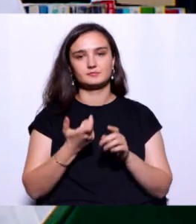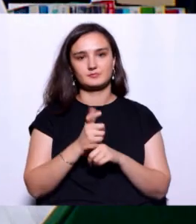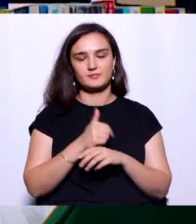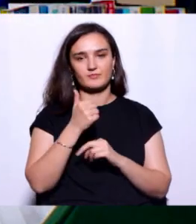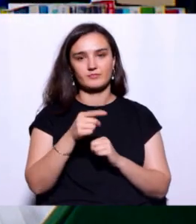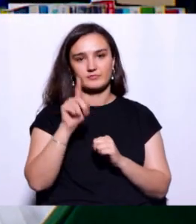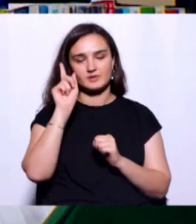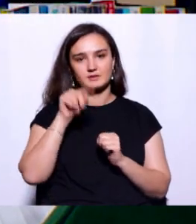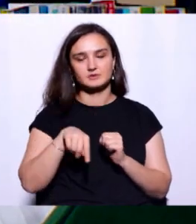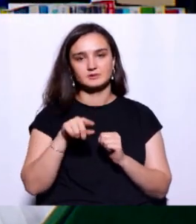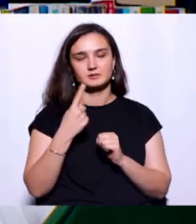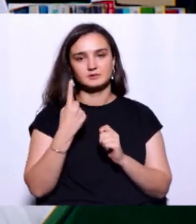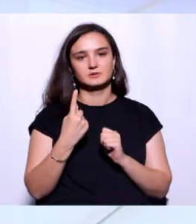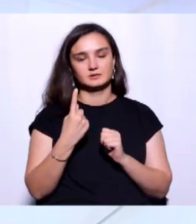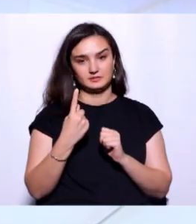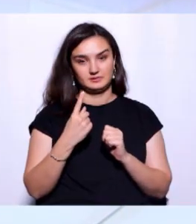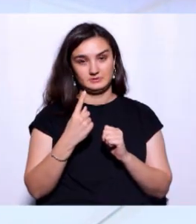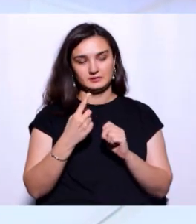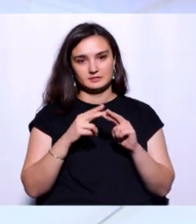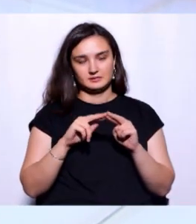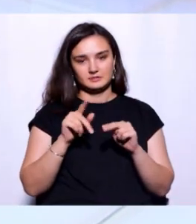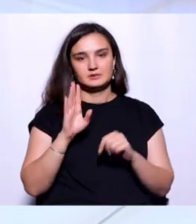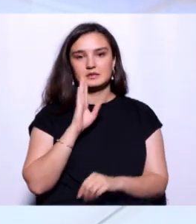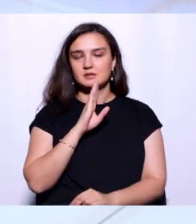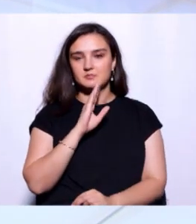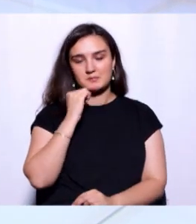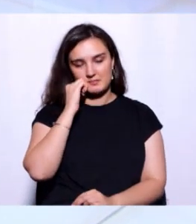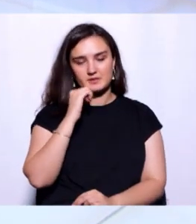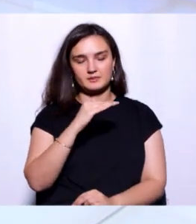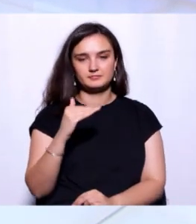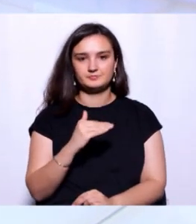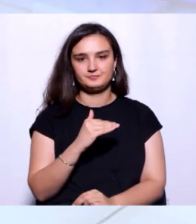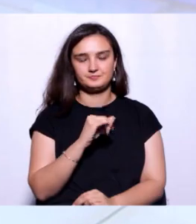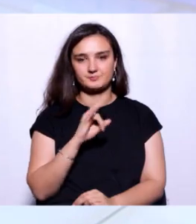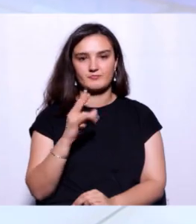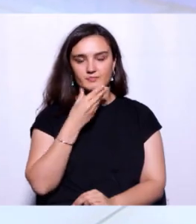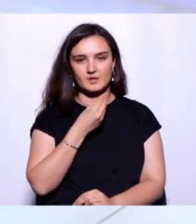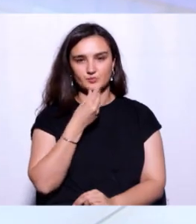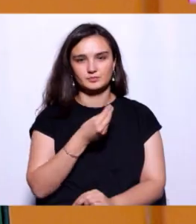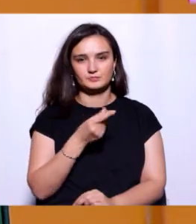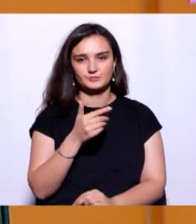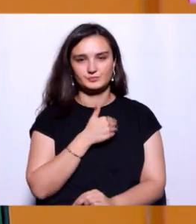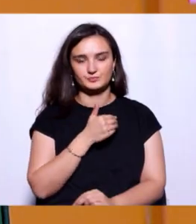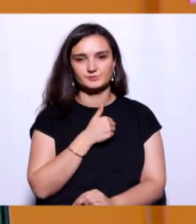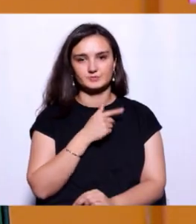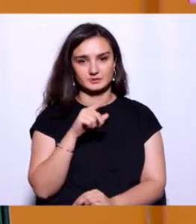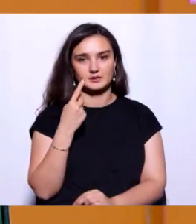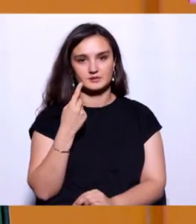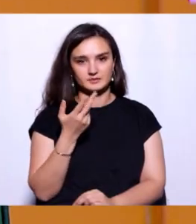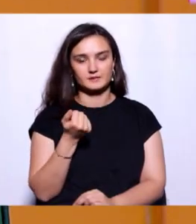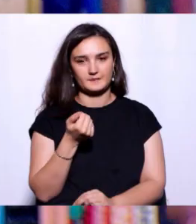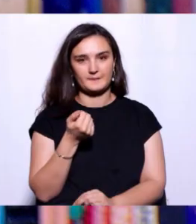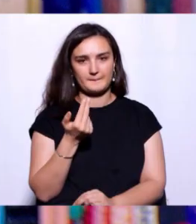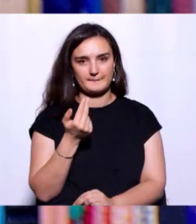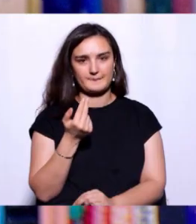And do you know the one under grandmother? Or grandfather, you wanted to say. Oh, yeah, okay.